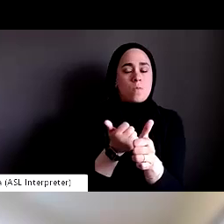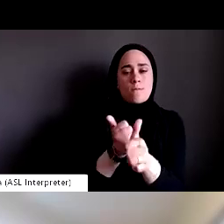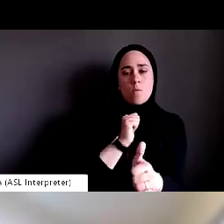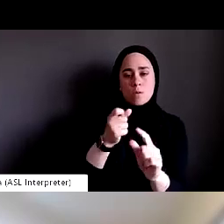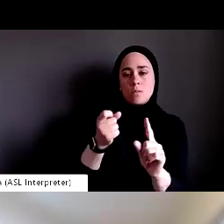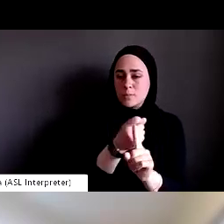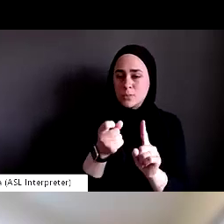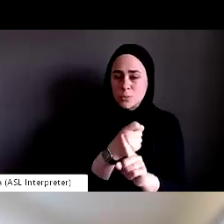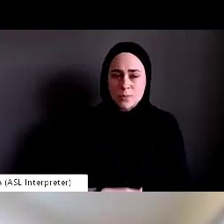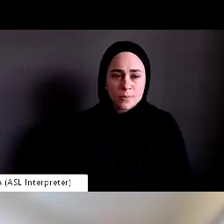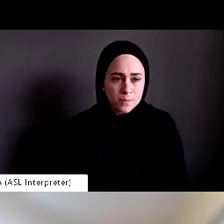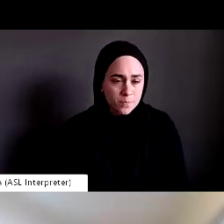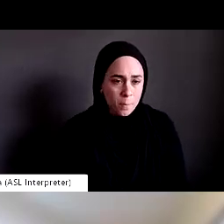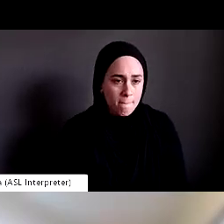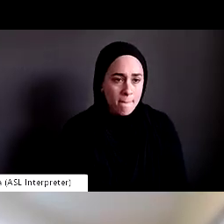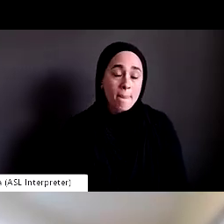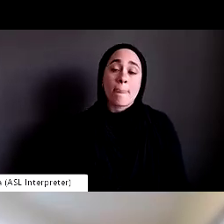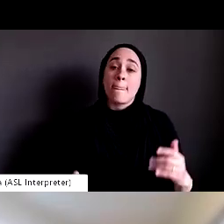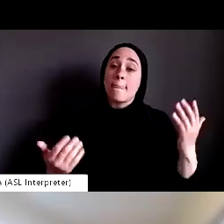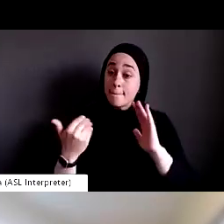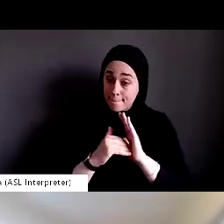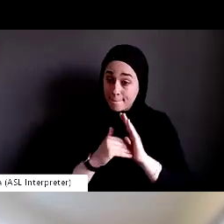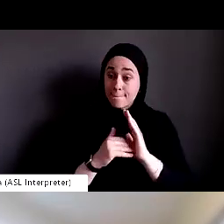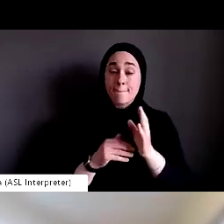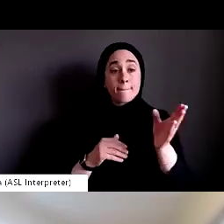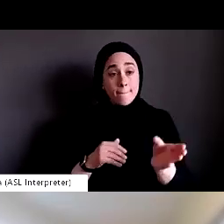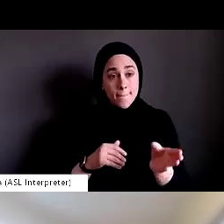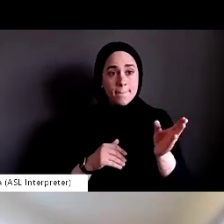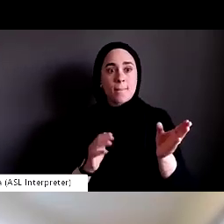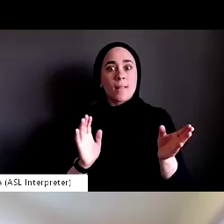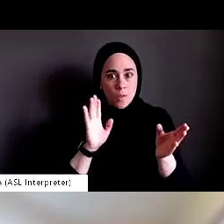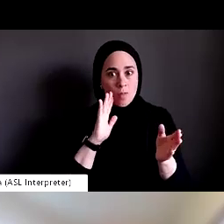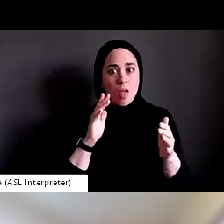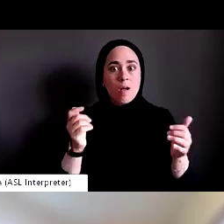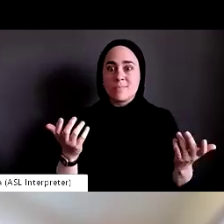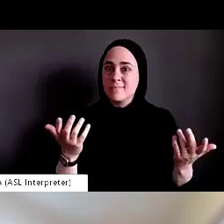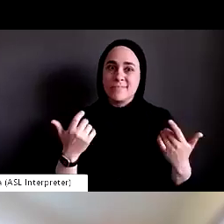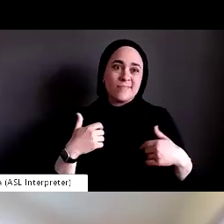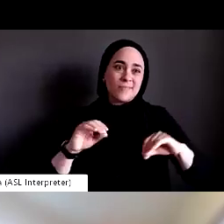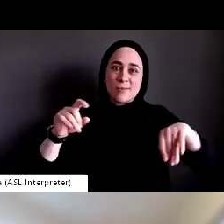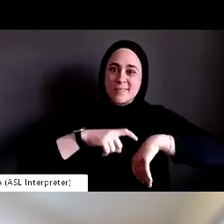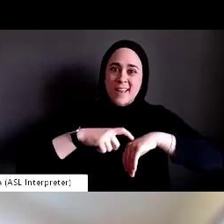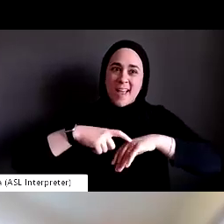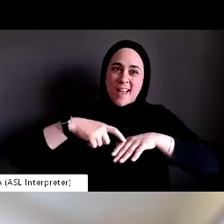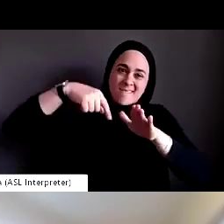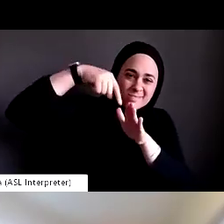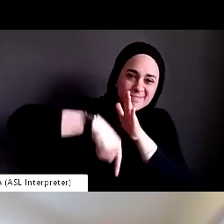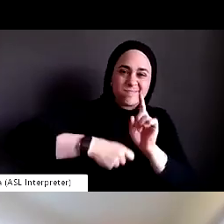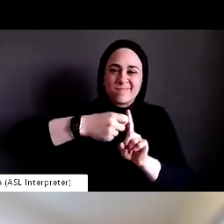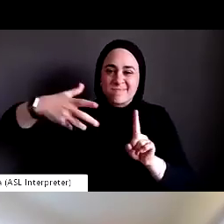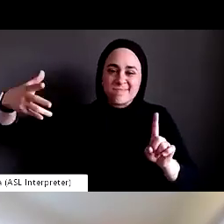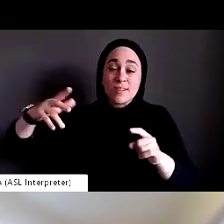So this is just, again, some highlights from I don't want to spend a lot of time on this because we only have a few minutes. But last year alone, we had